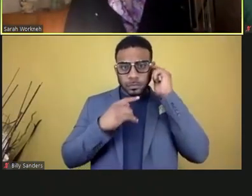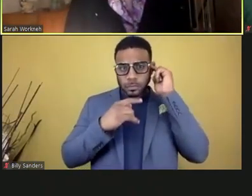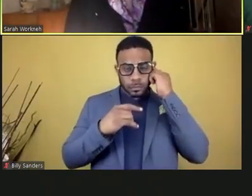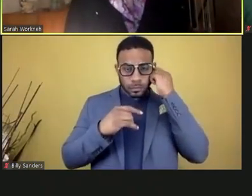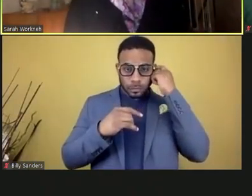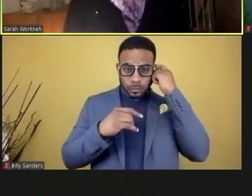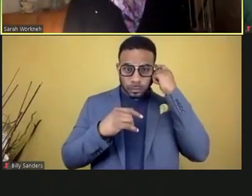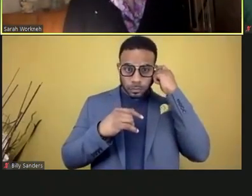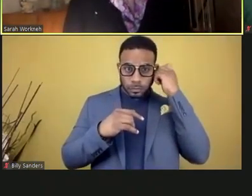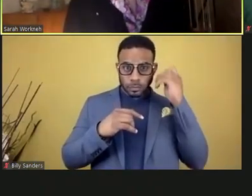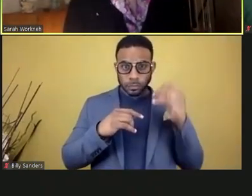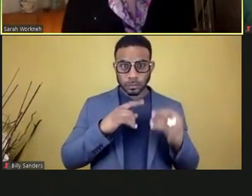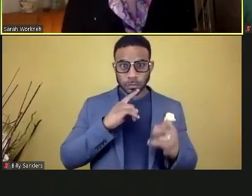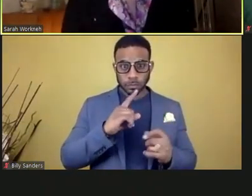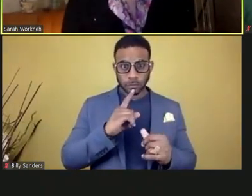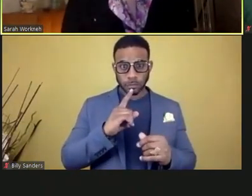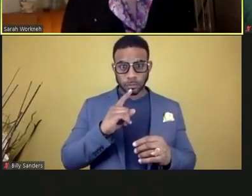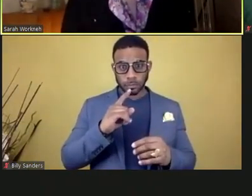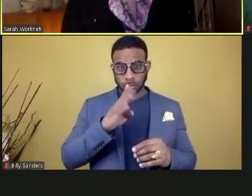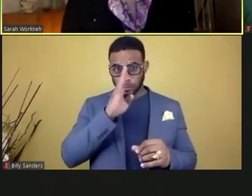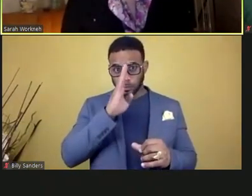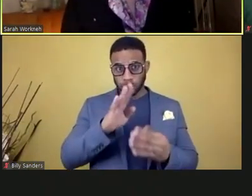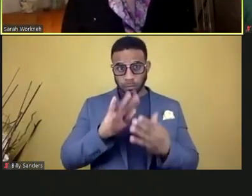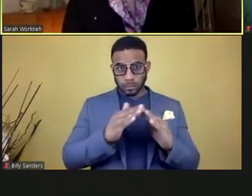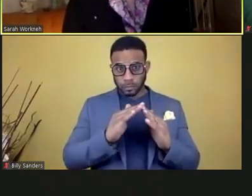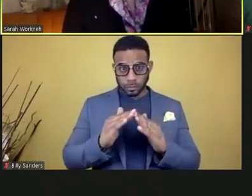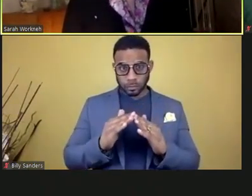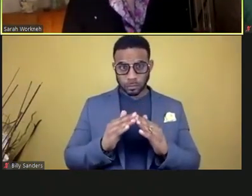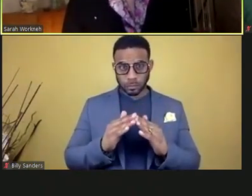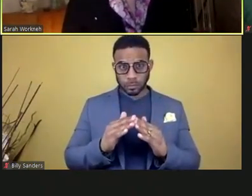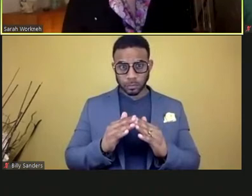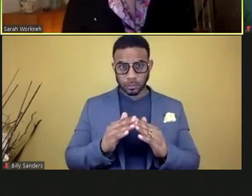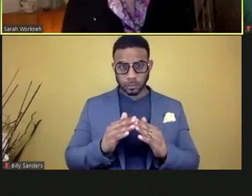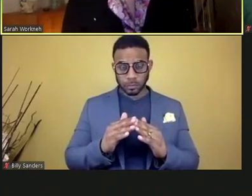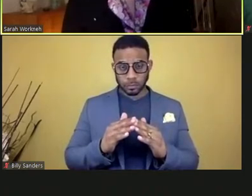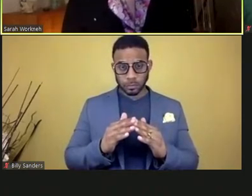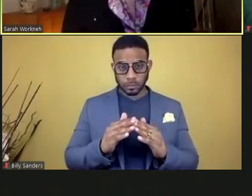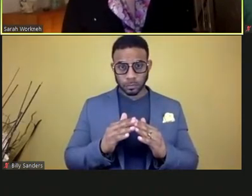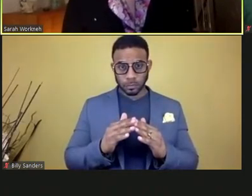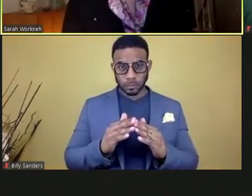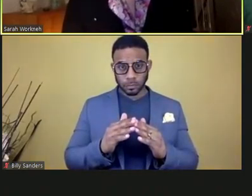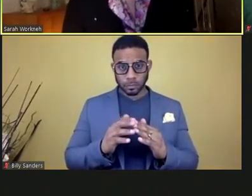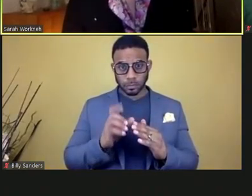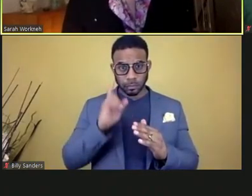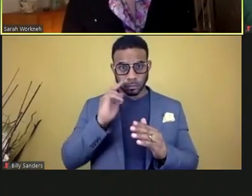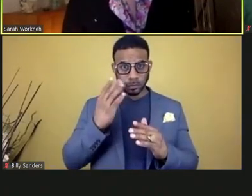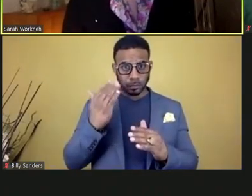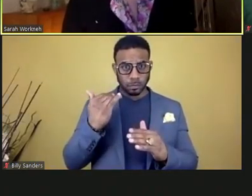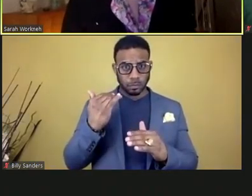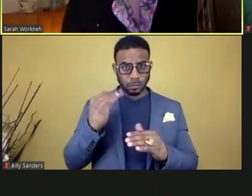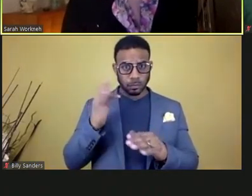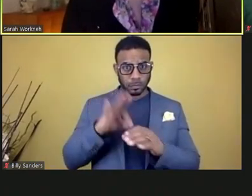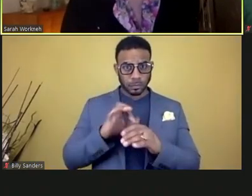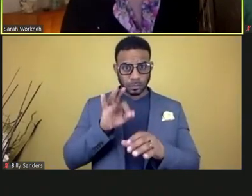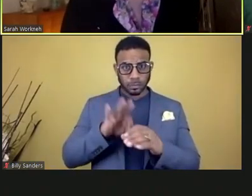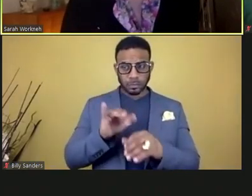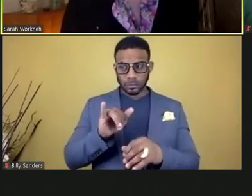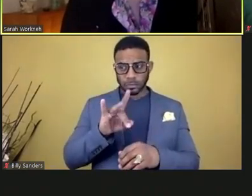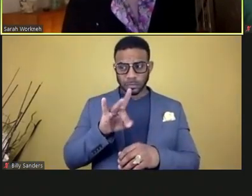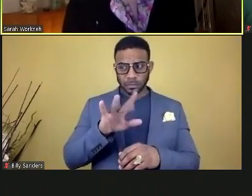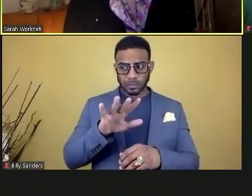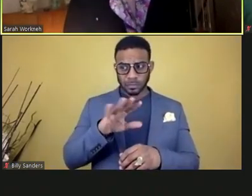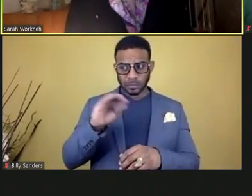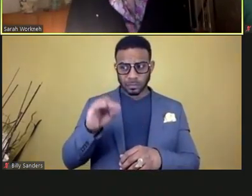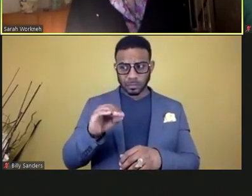pretty heterogeneous community. You know, I think in the last election they voted like